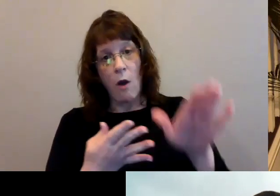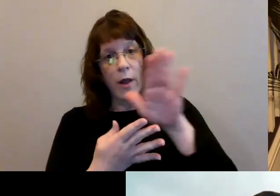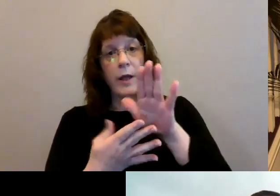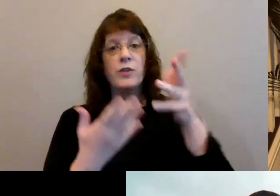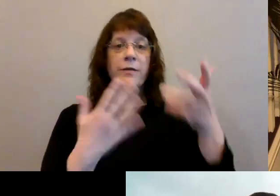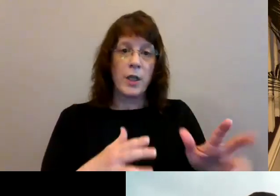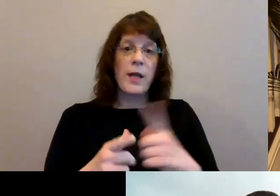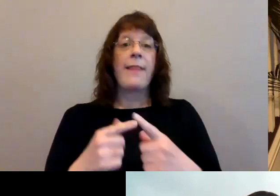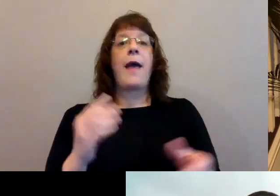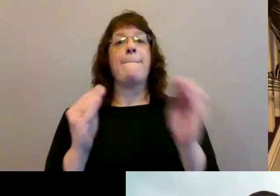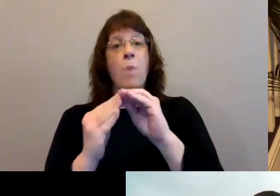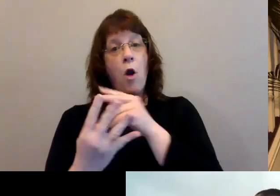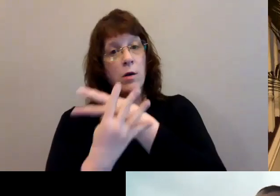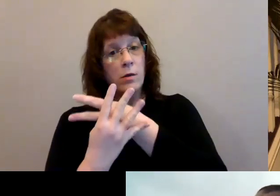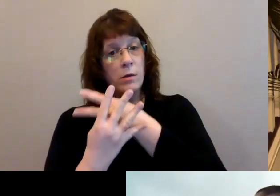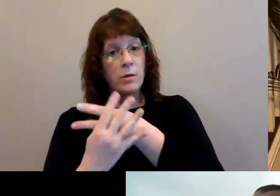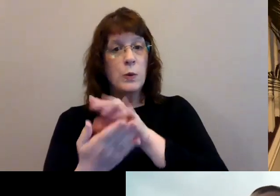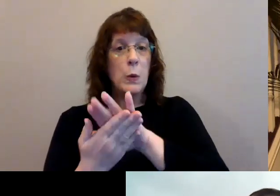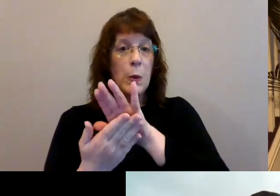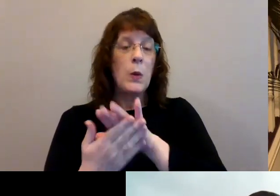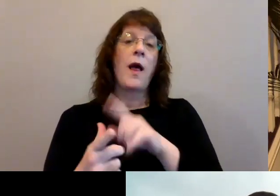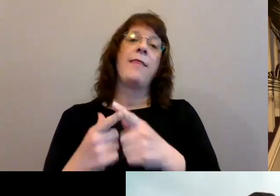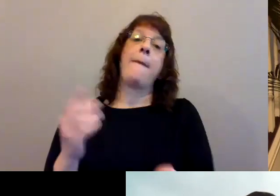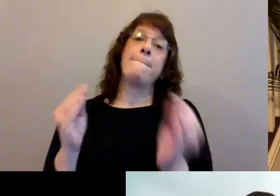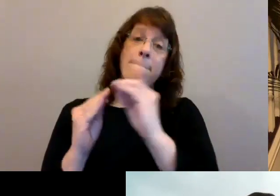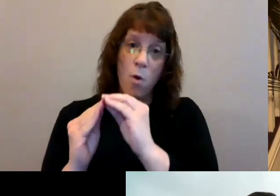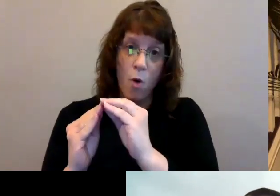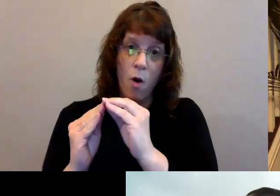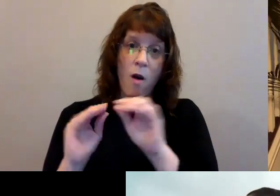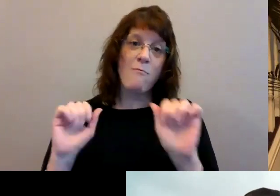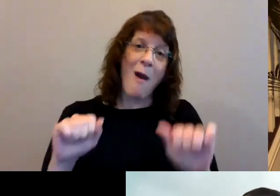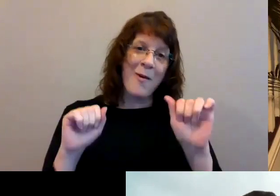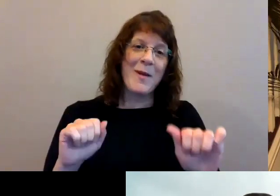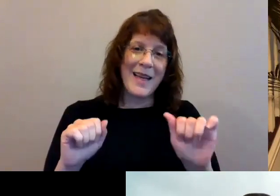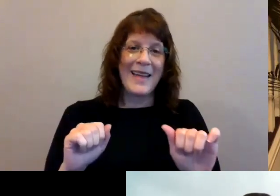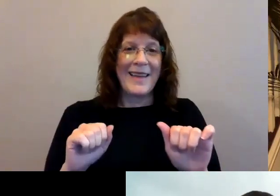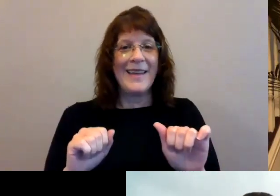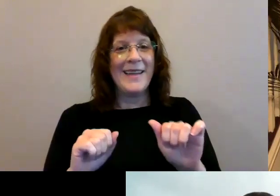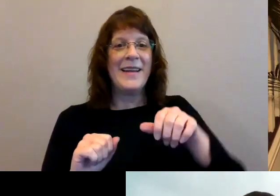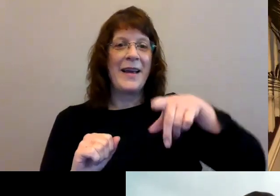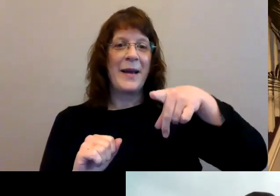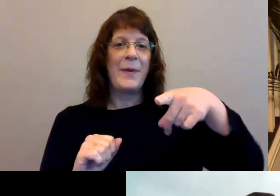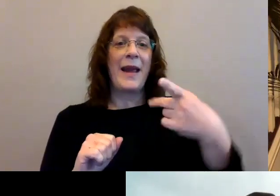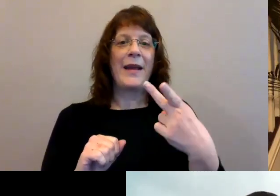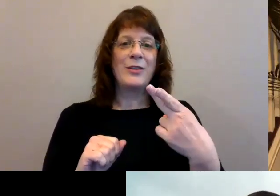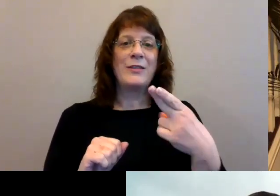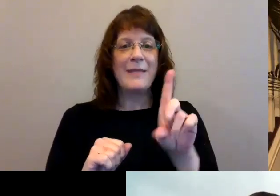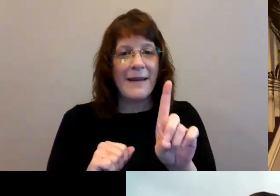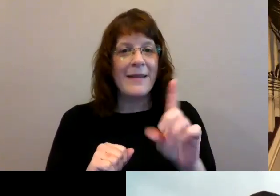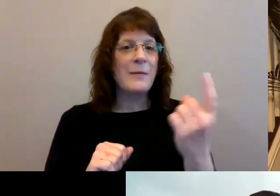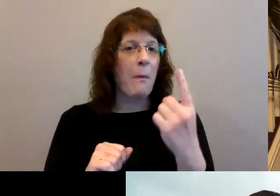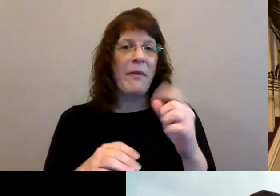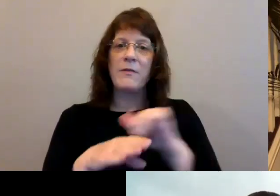some more grad school, and then like some more, probably a postdoctoral fellowship at some point or